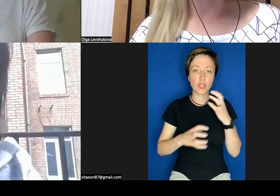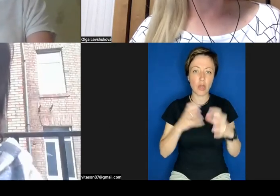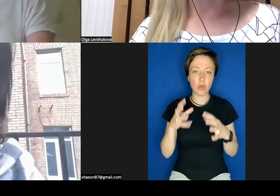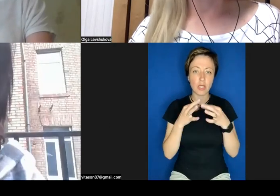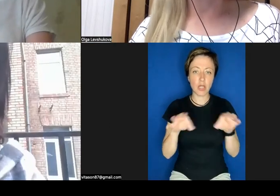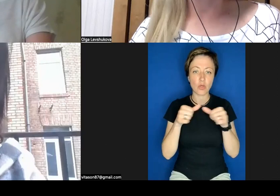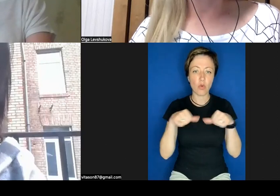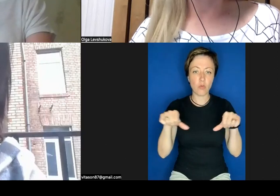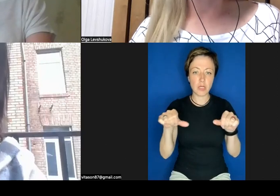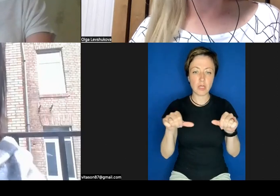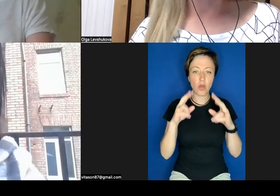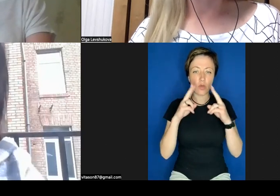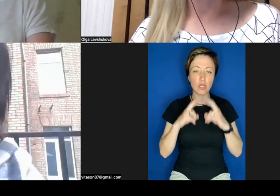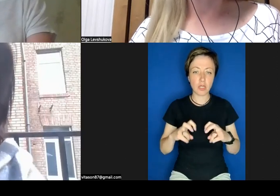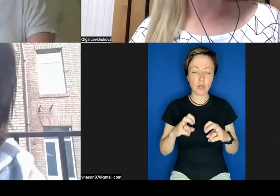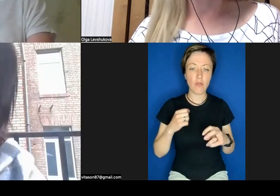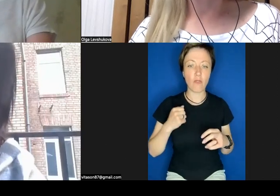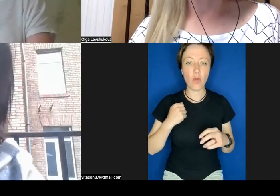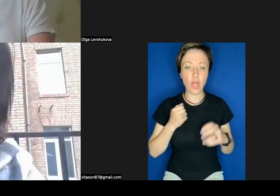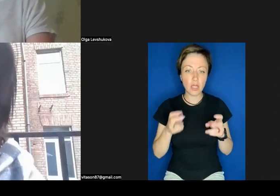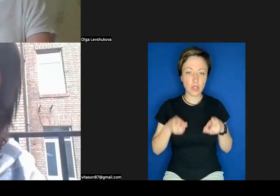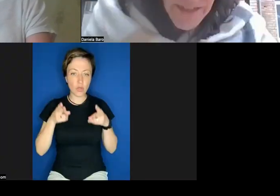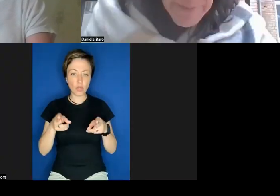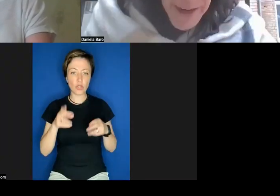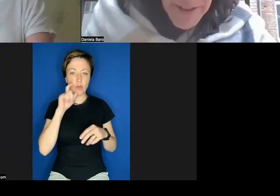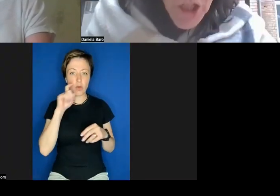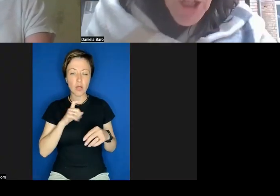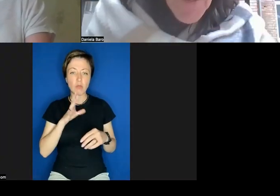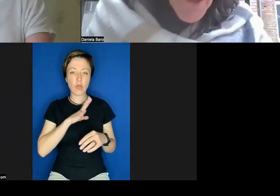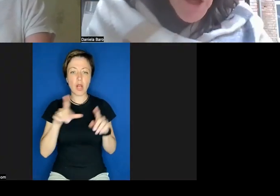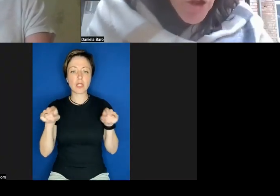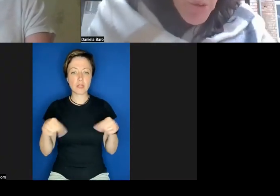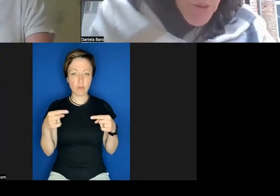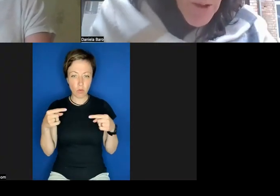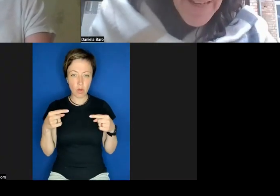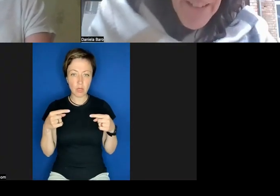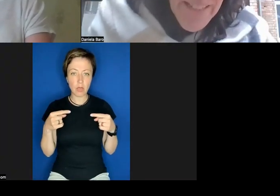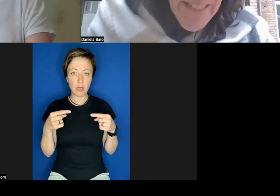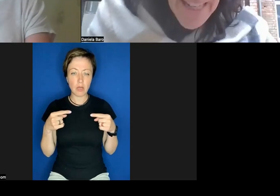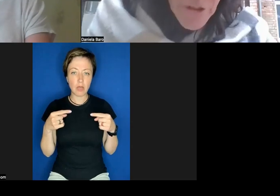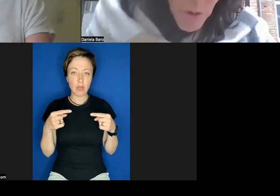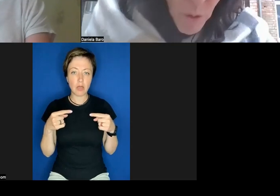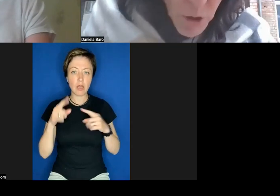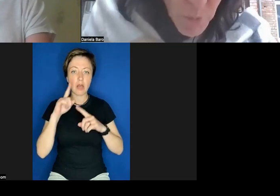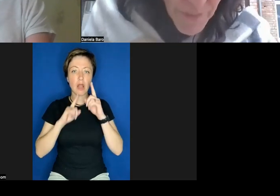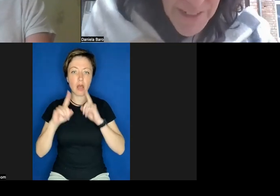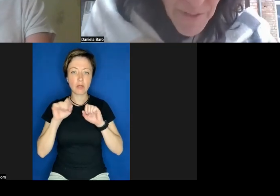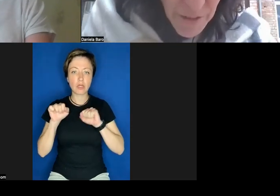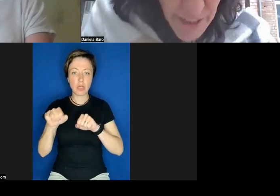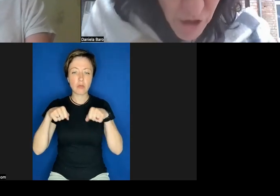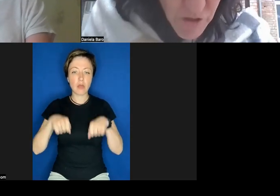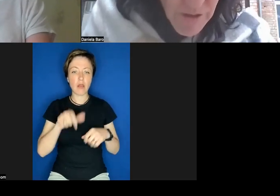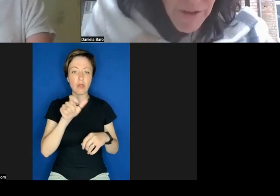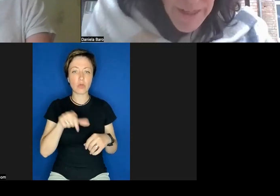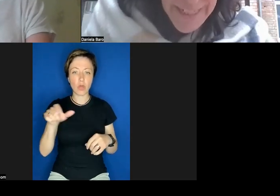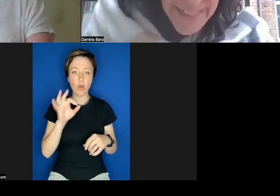by the United Nations Human Rights Council last year in March to investigate all human rights